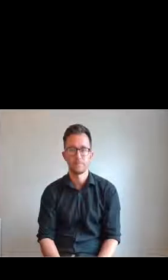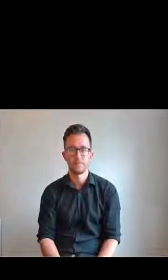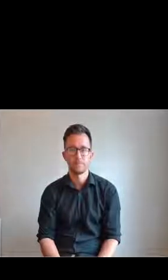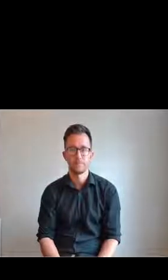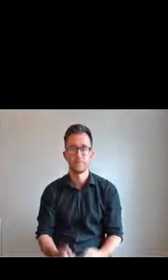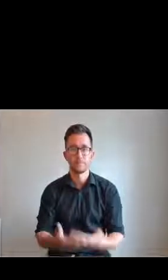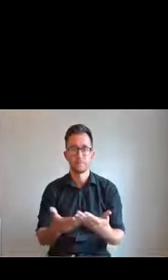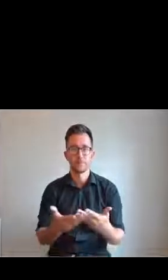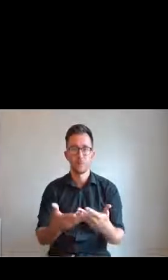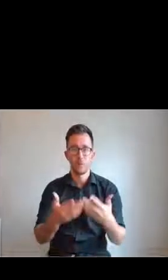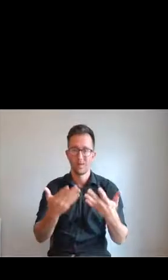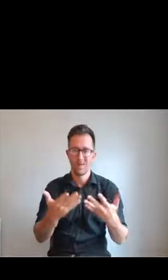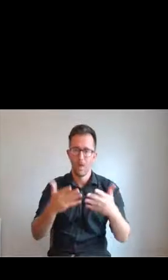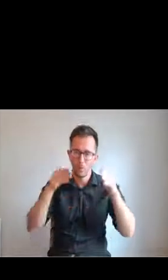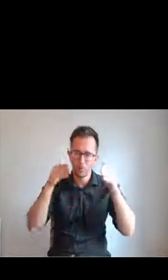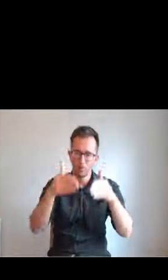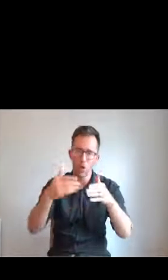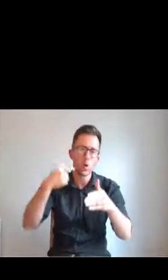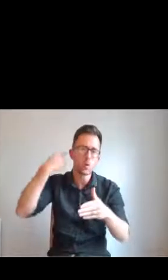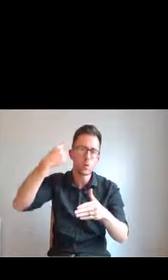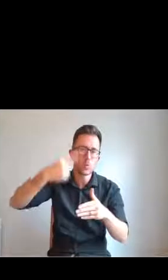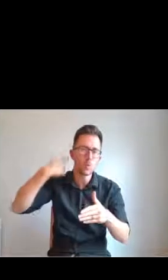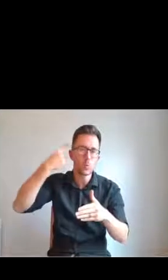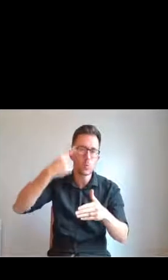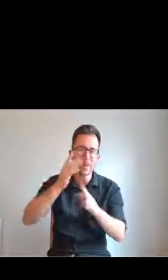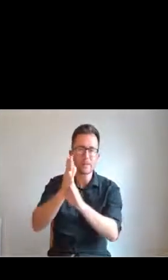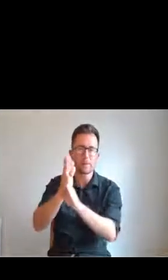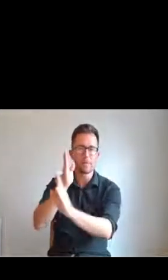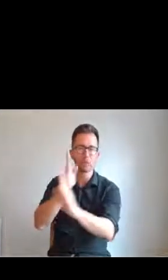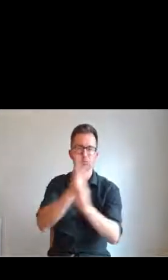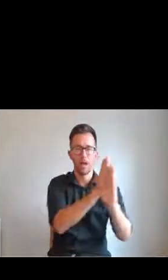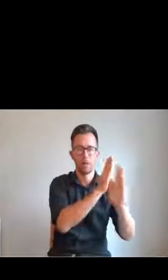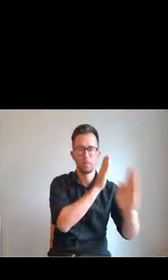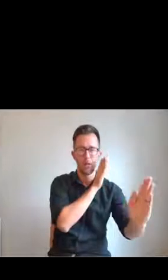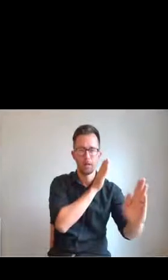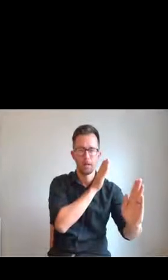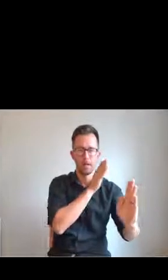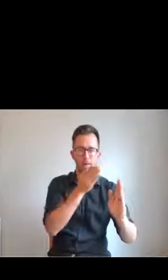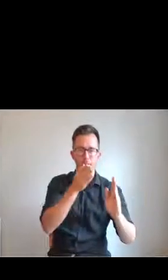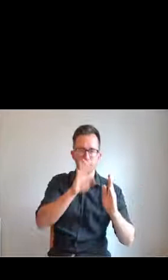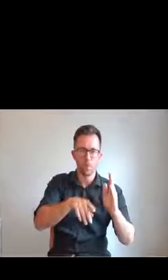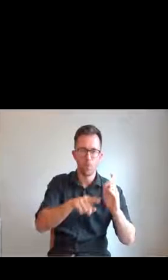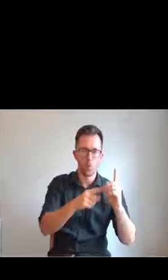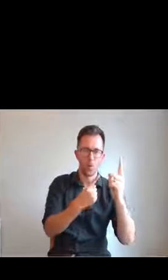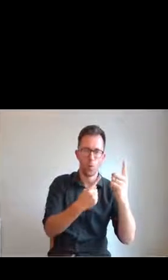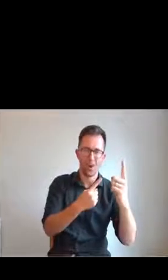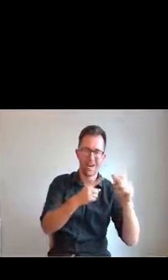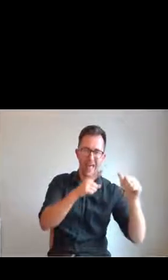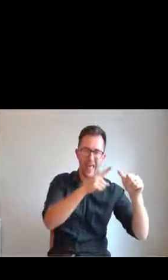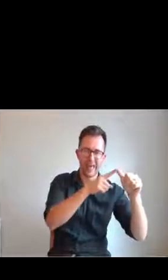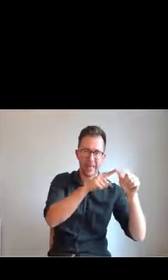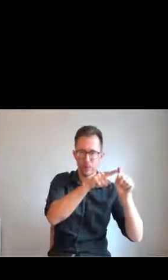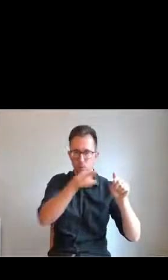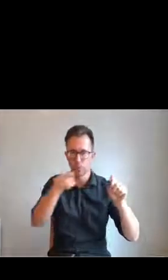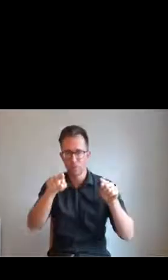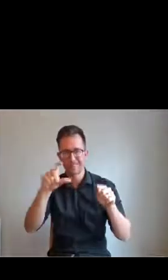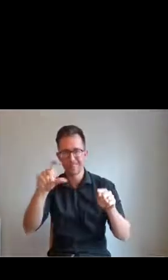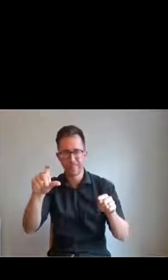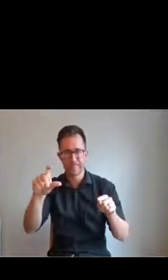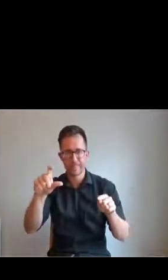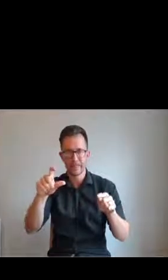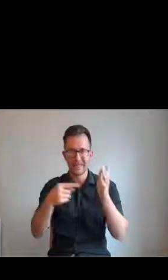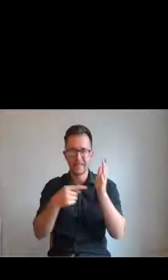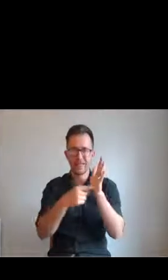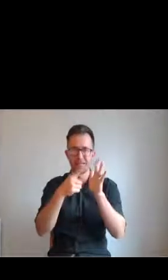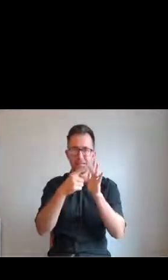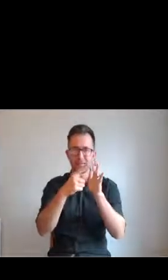Moving now to noise barriers. These are shown as points 1A through to 1C on the image. The Tilbury area will feature